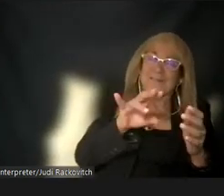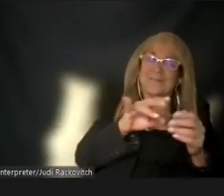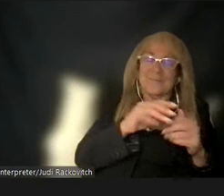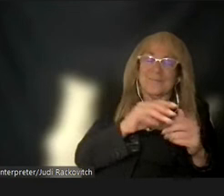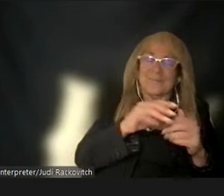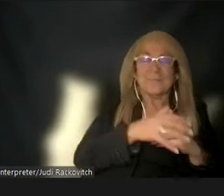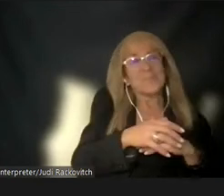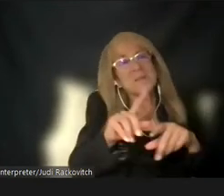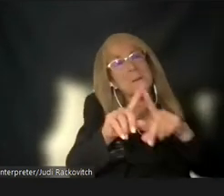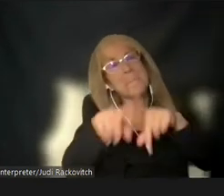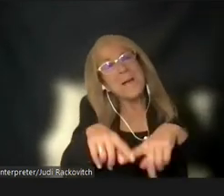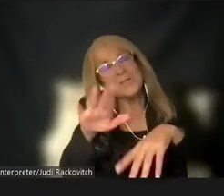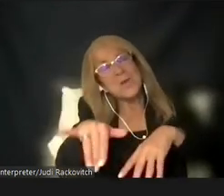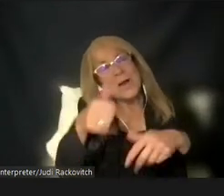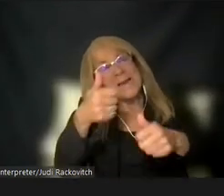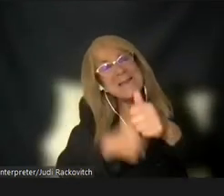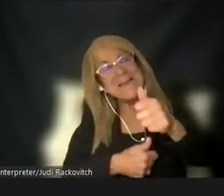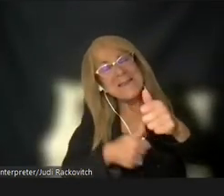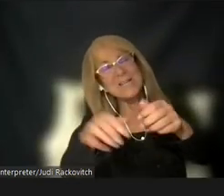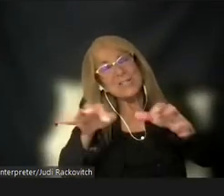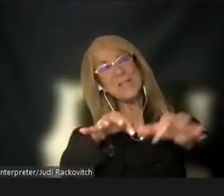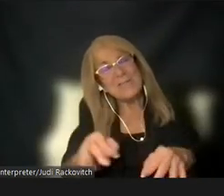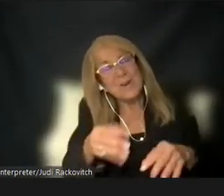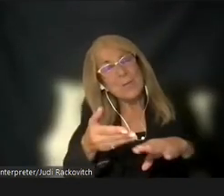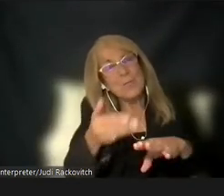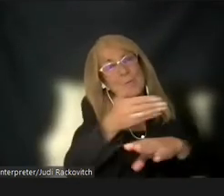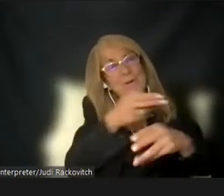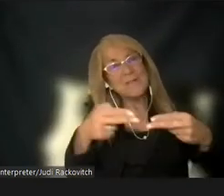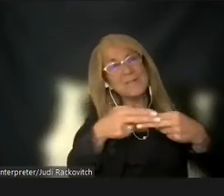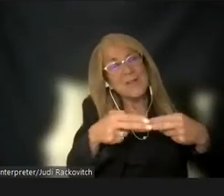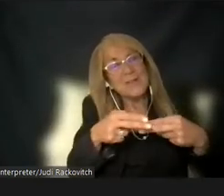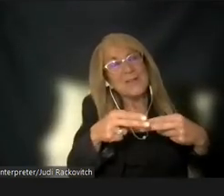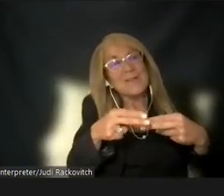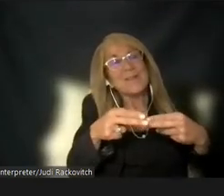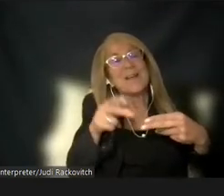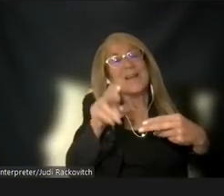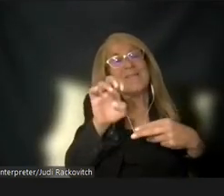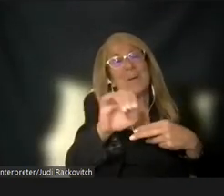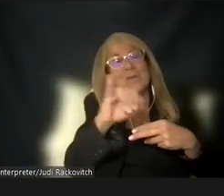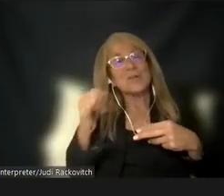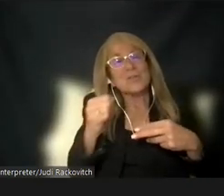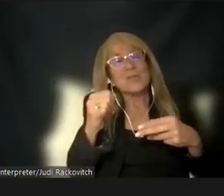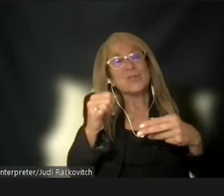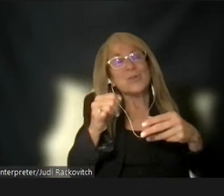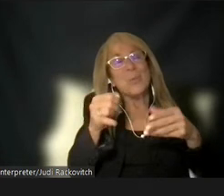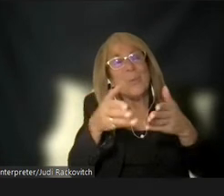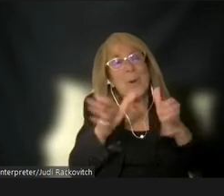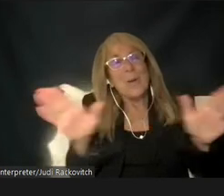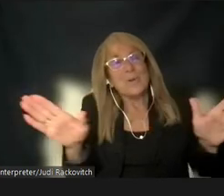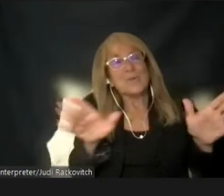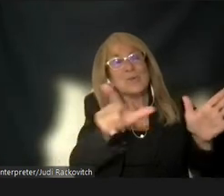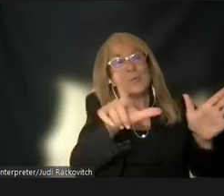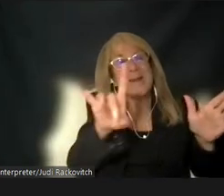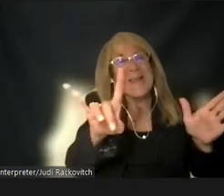definitions in the previous slide, we have identified the environmental justice populations in our 28-county study area.